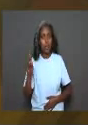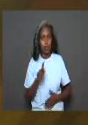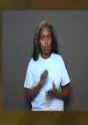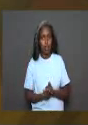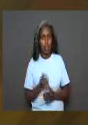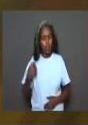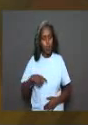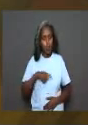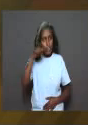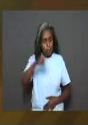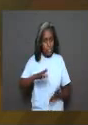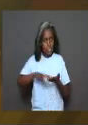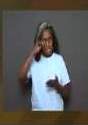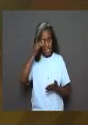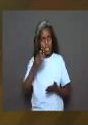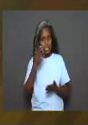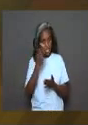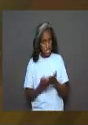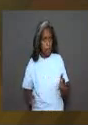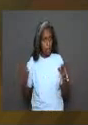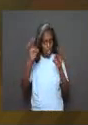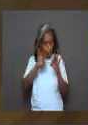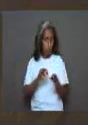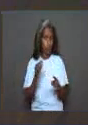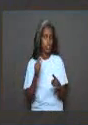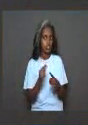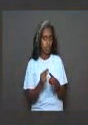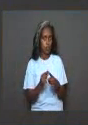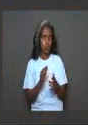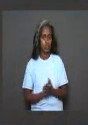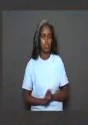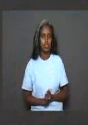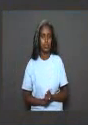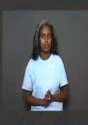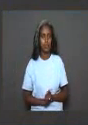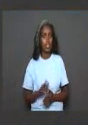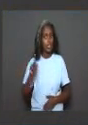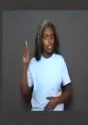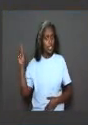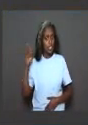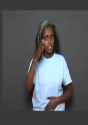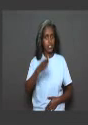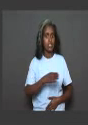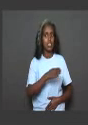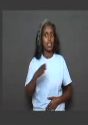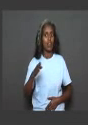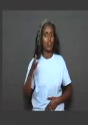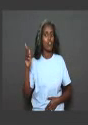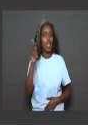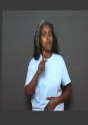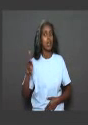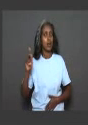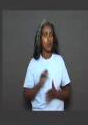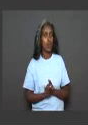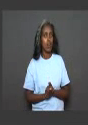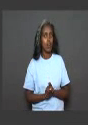we must learn some important terminologies. Here is the graph of a parabola